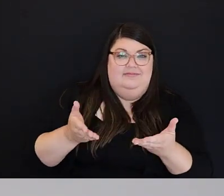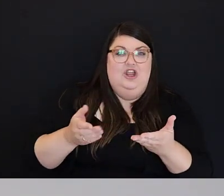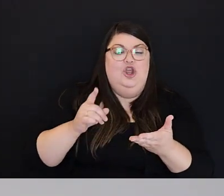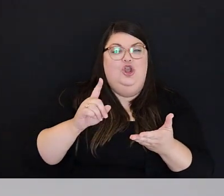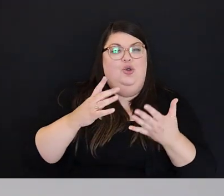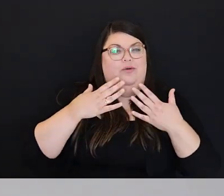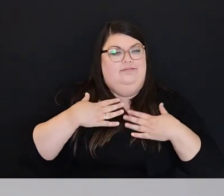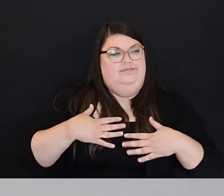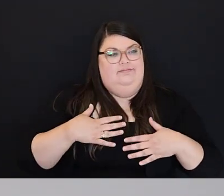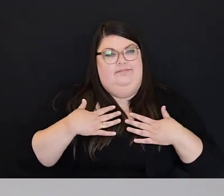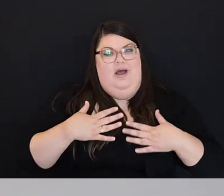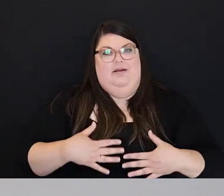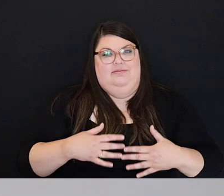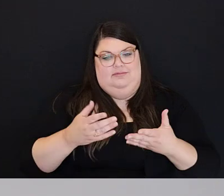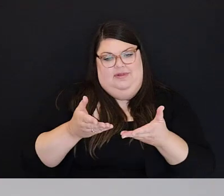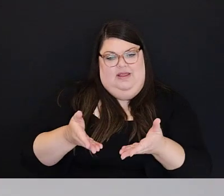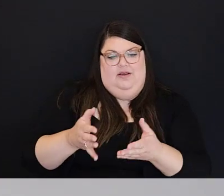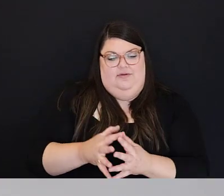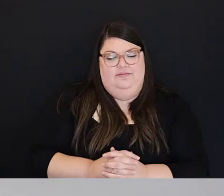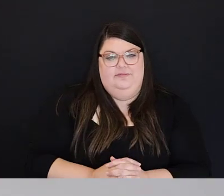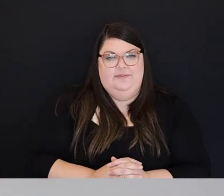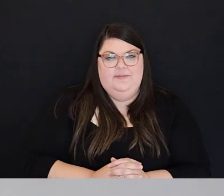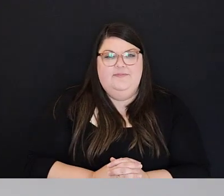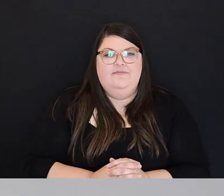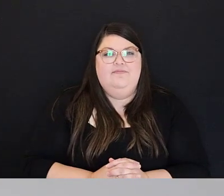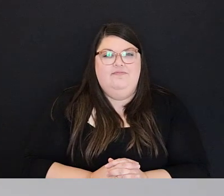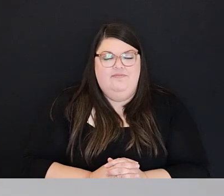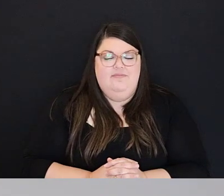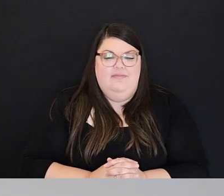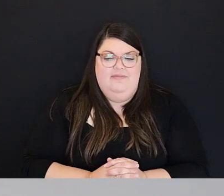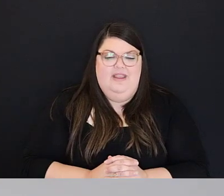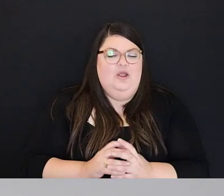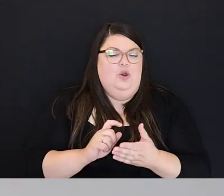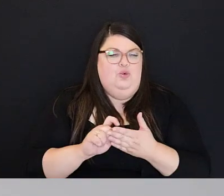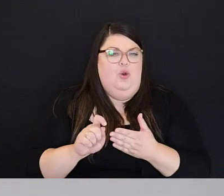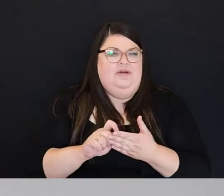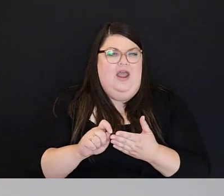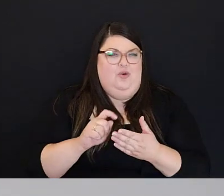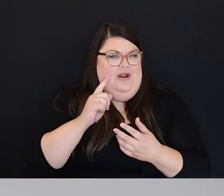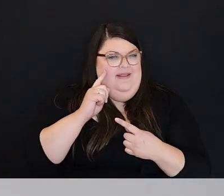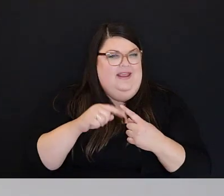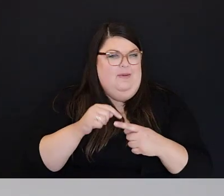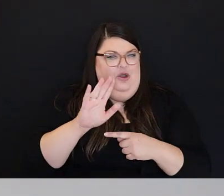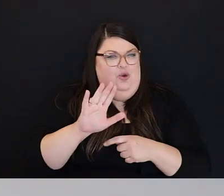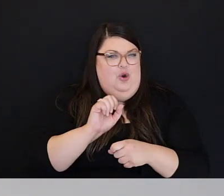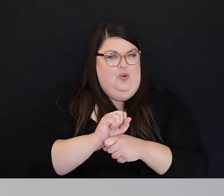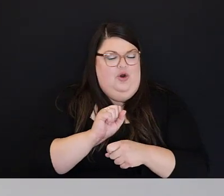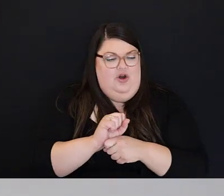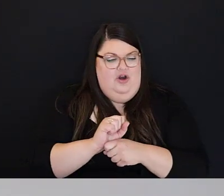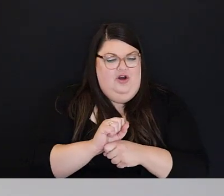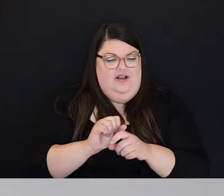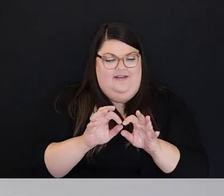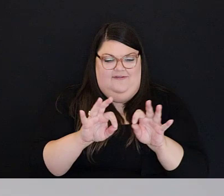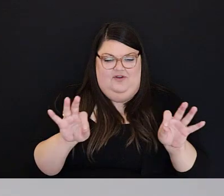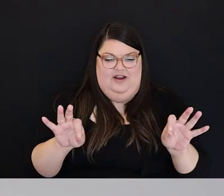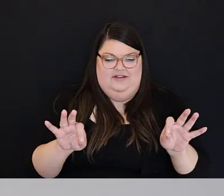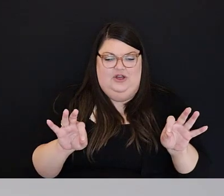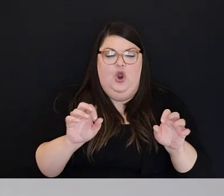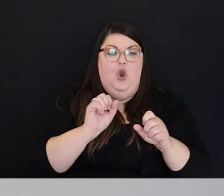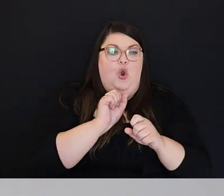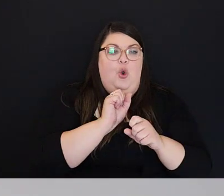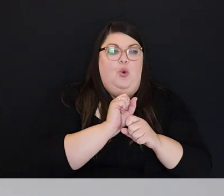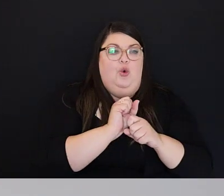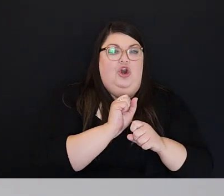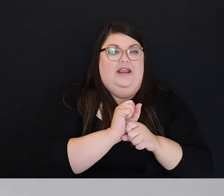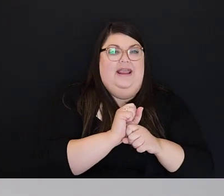so present. And I wrote like this note when I was thinking about your work, about this phrase like working out, but